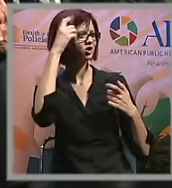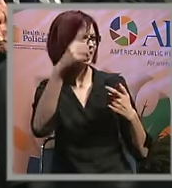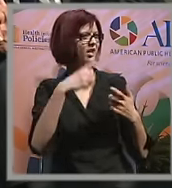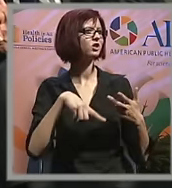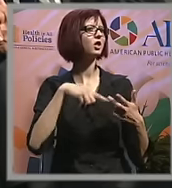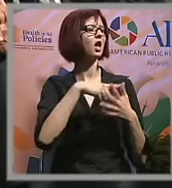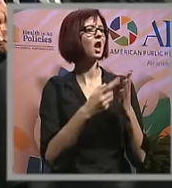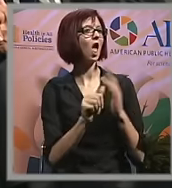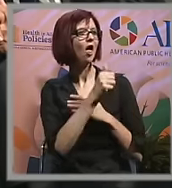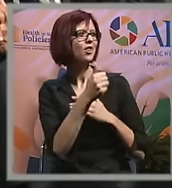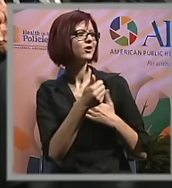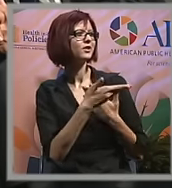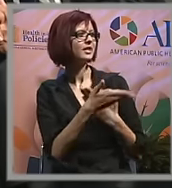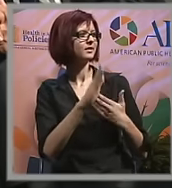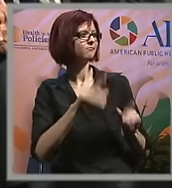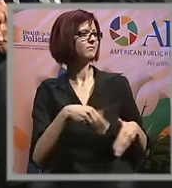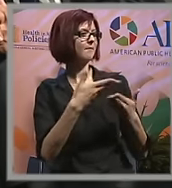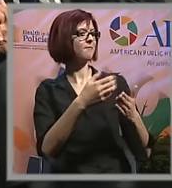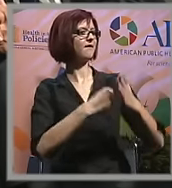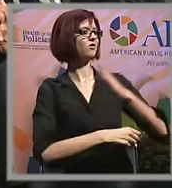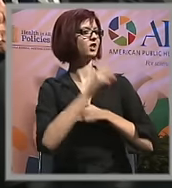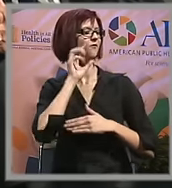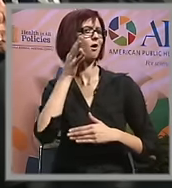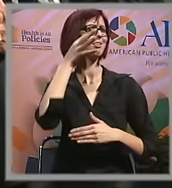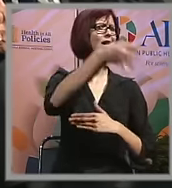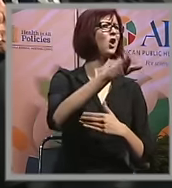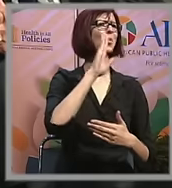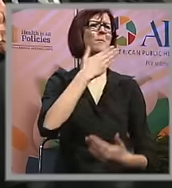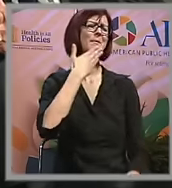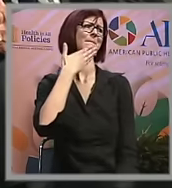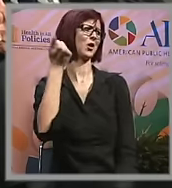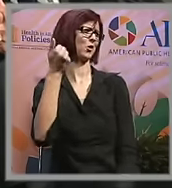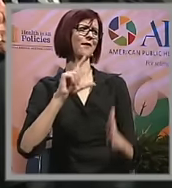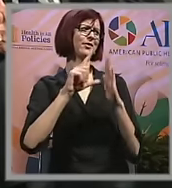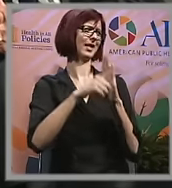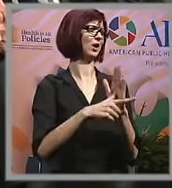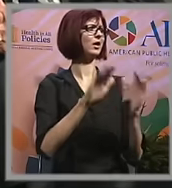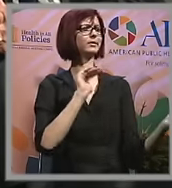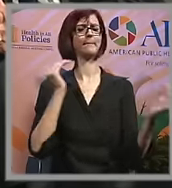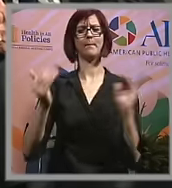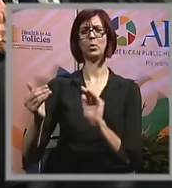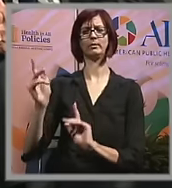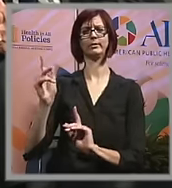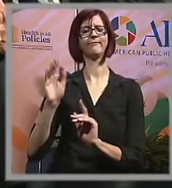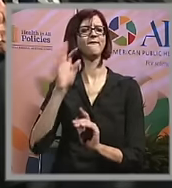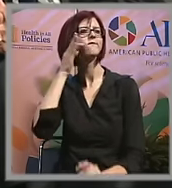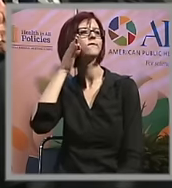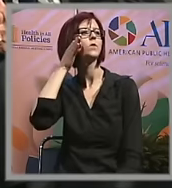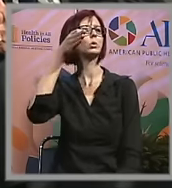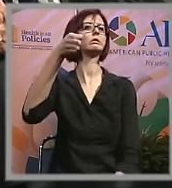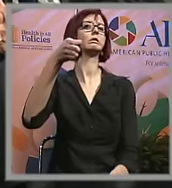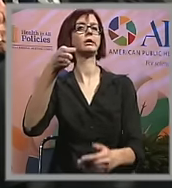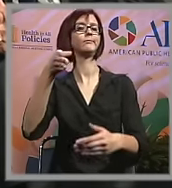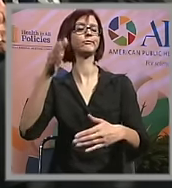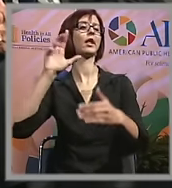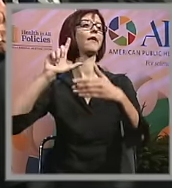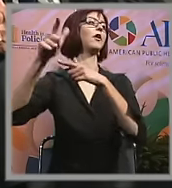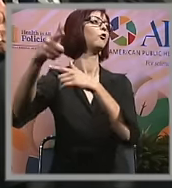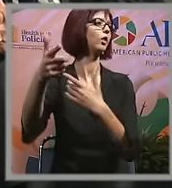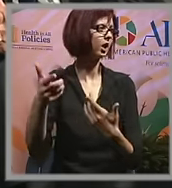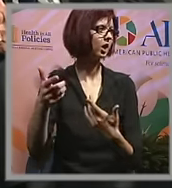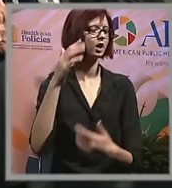elements that build and give them a foundation for growth later on, that we'll be so much better off later as opposed to focusing downstream. I know that you were